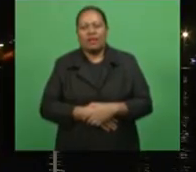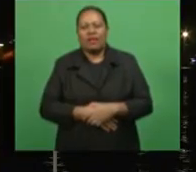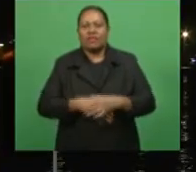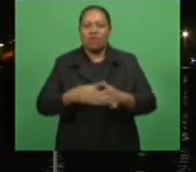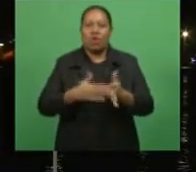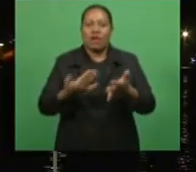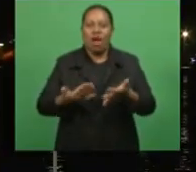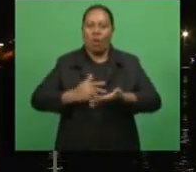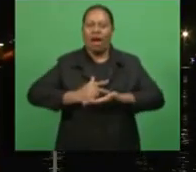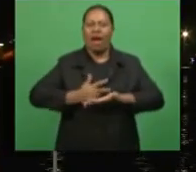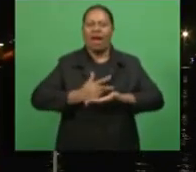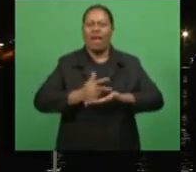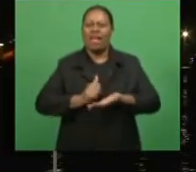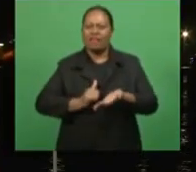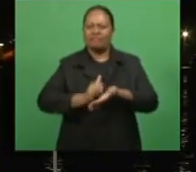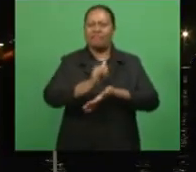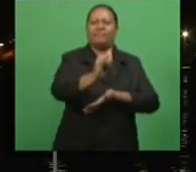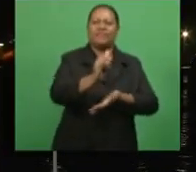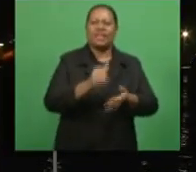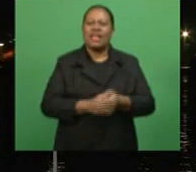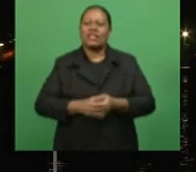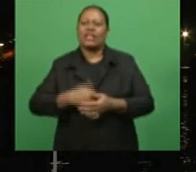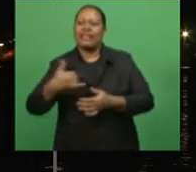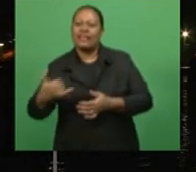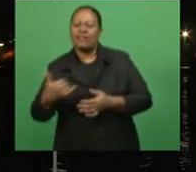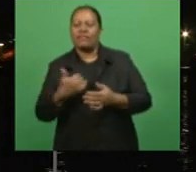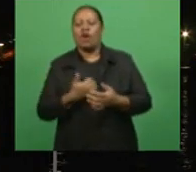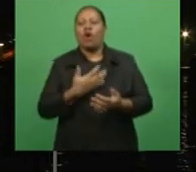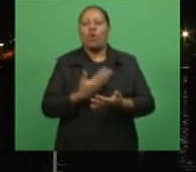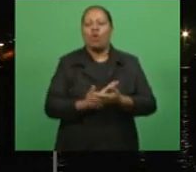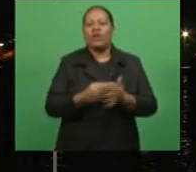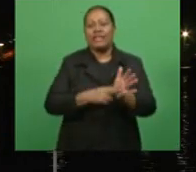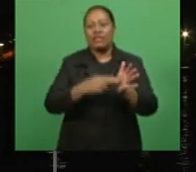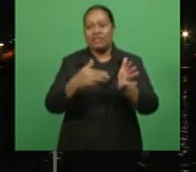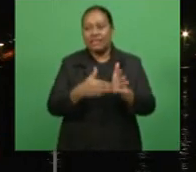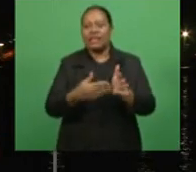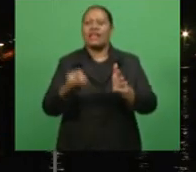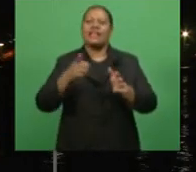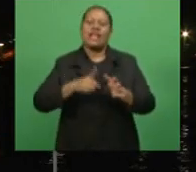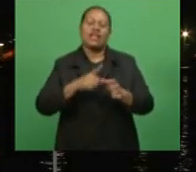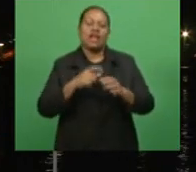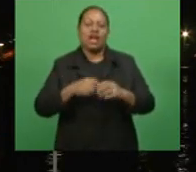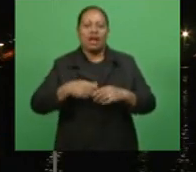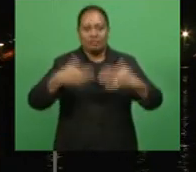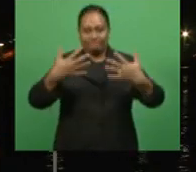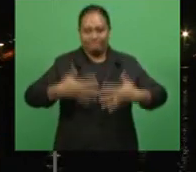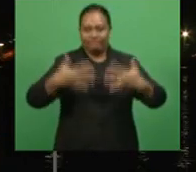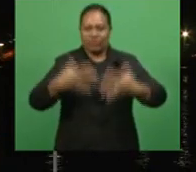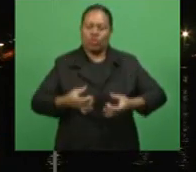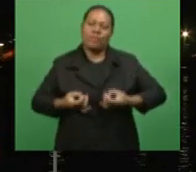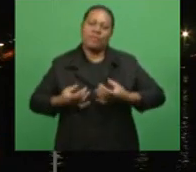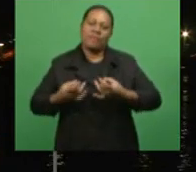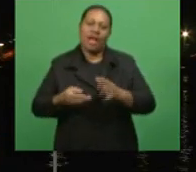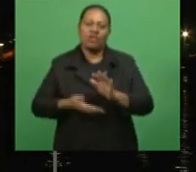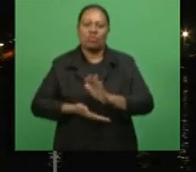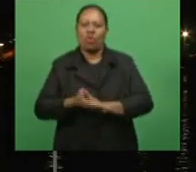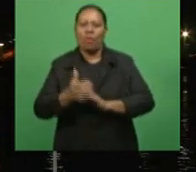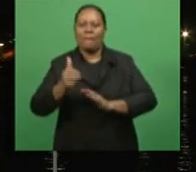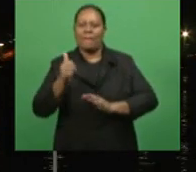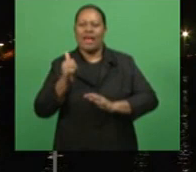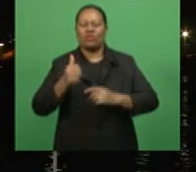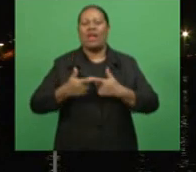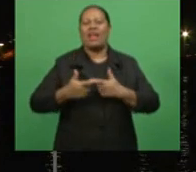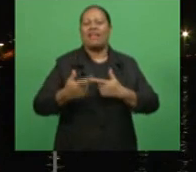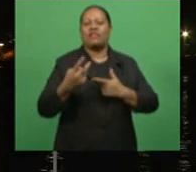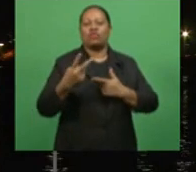Charter flights and same-day arrivals and departures are on the cards for New Zealand Super Rugby teams as they prepare to return to play under Level